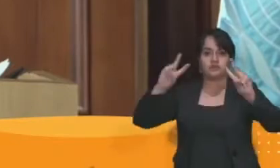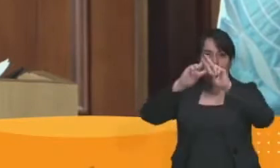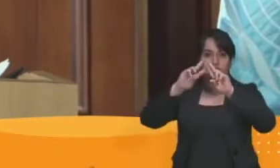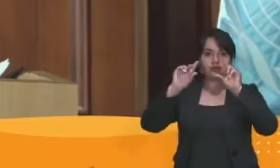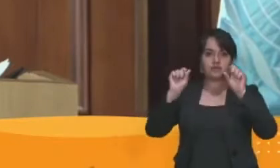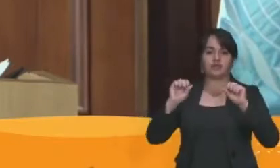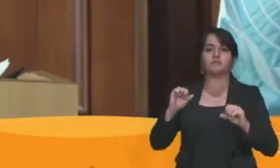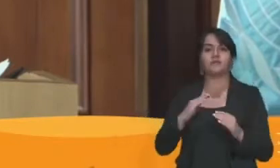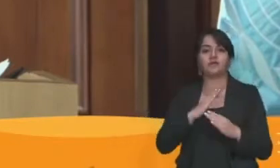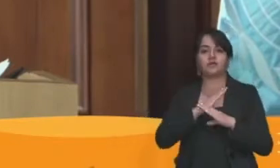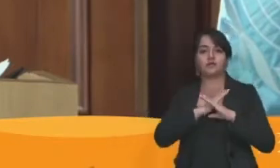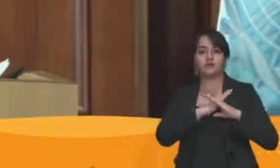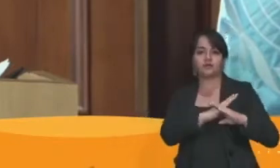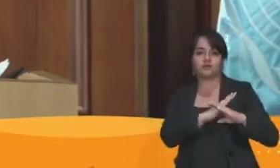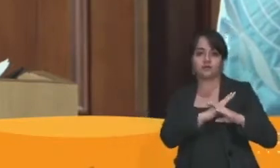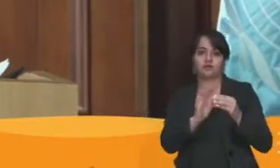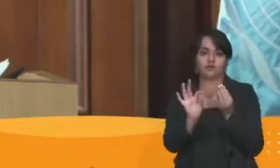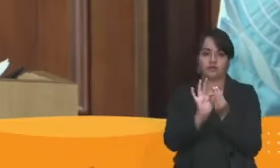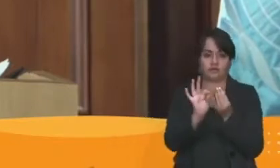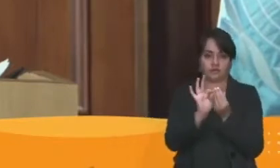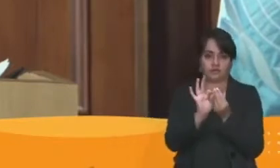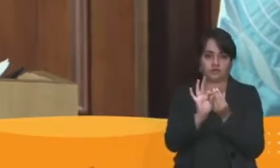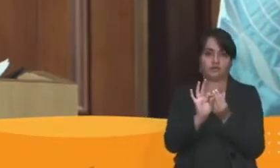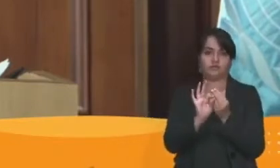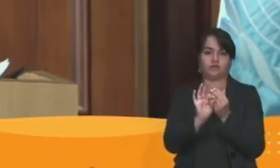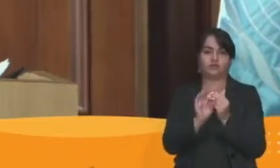UNODC offices.